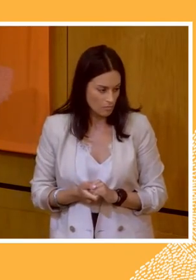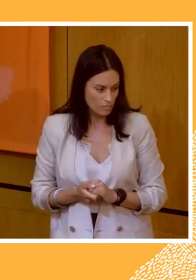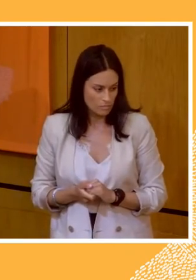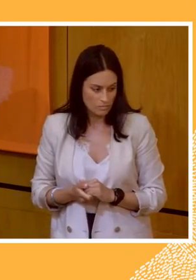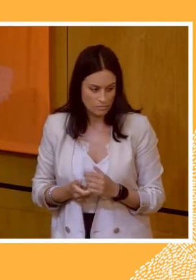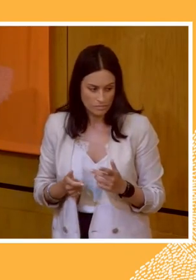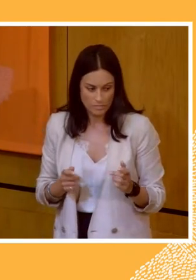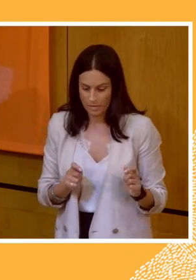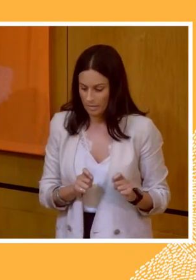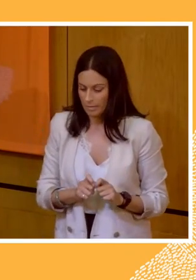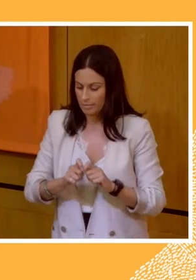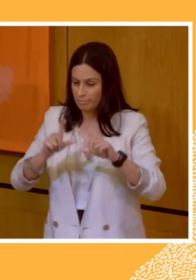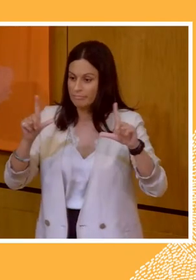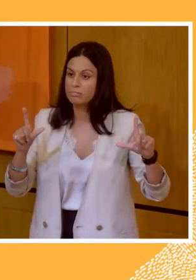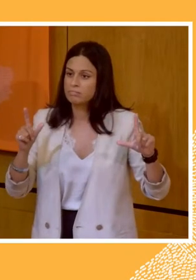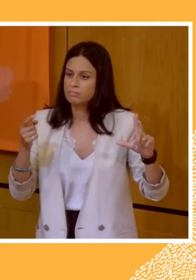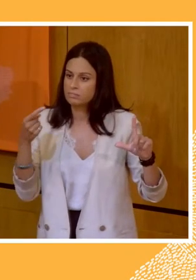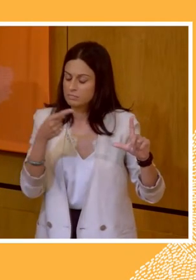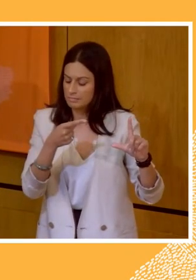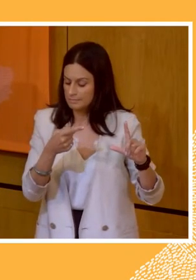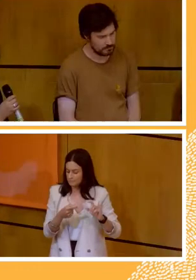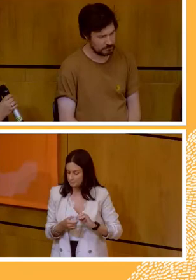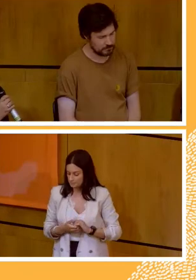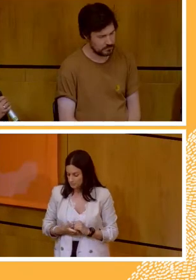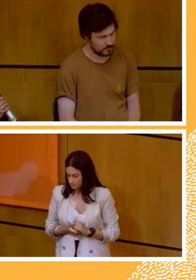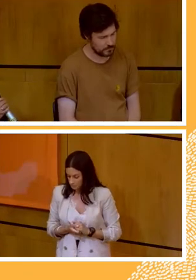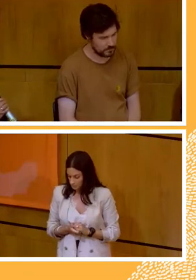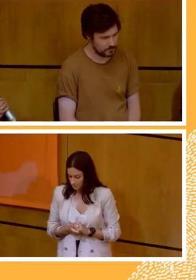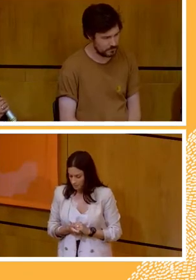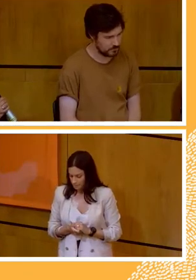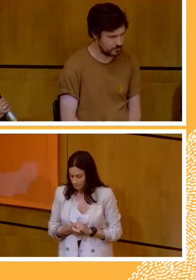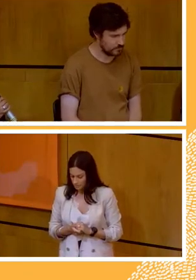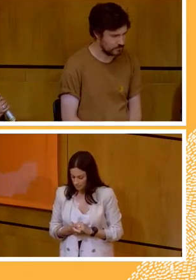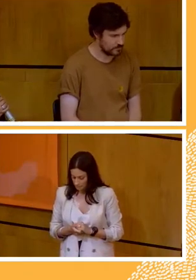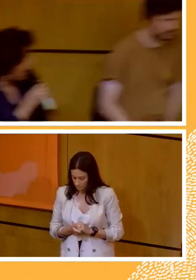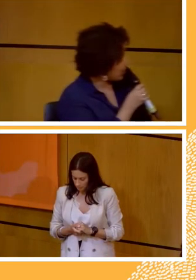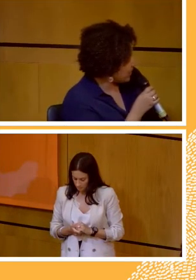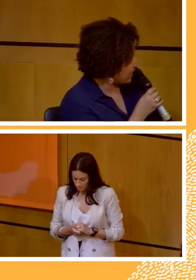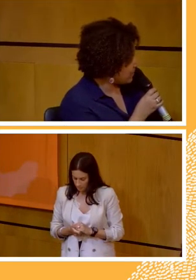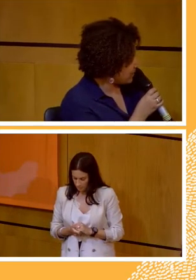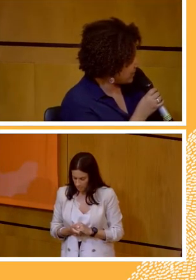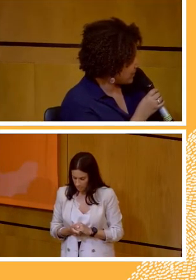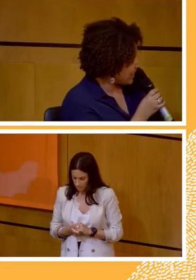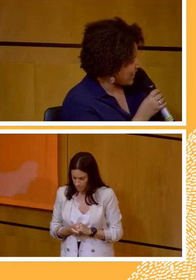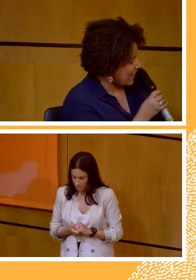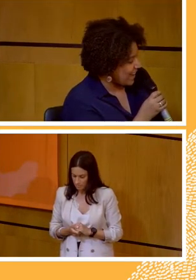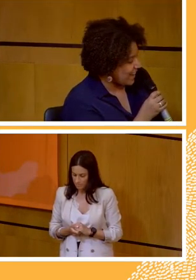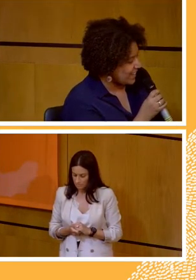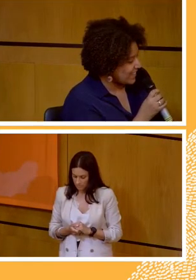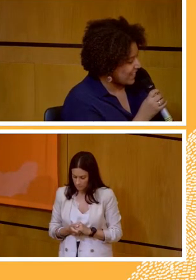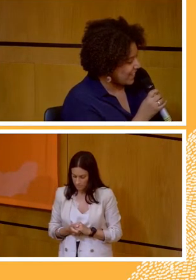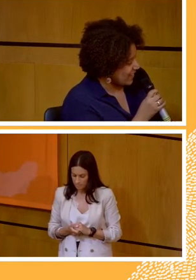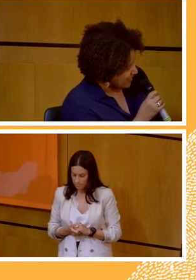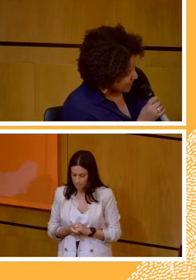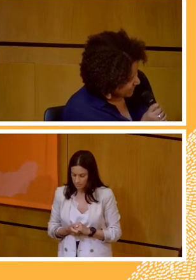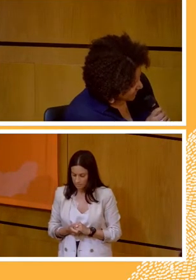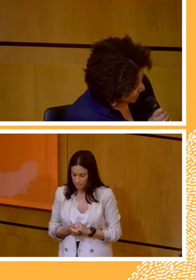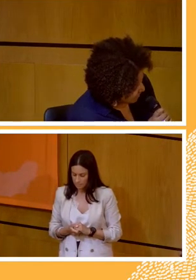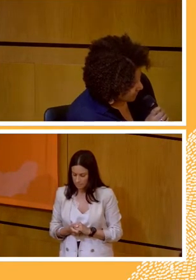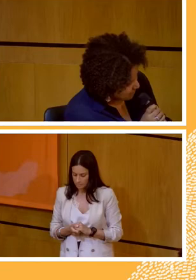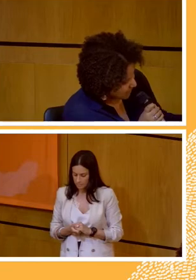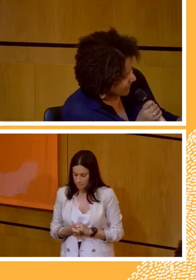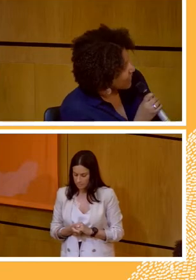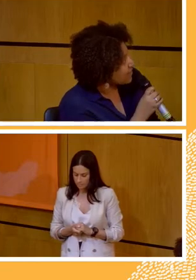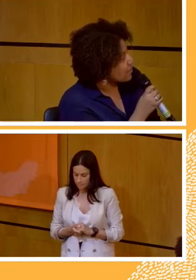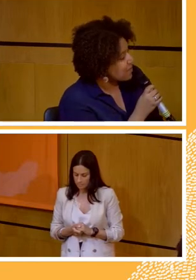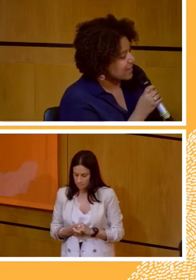sorry, I've moved on to another slide. That shows Mao Hub. And you can see,